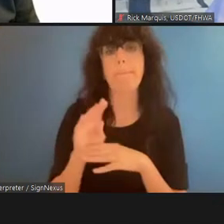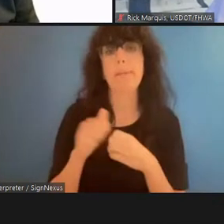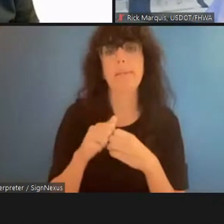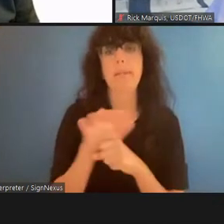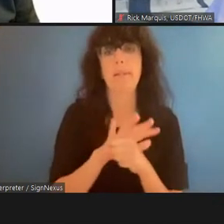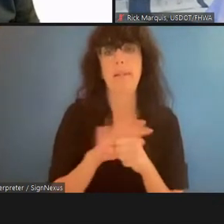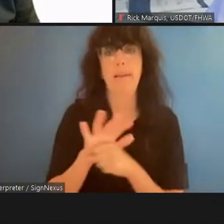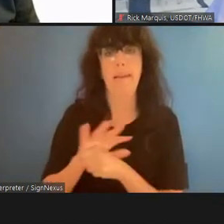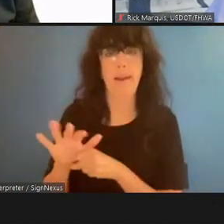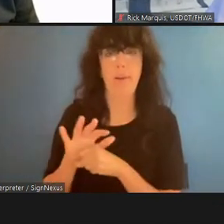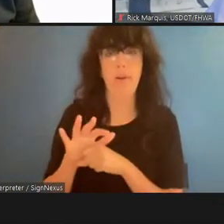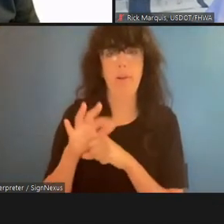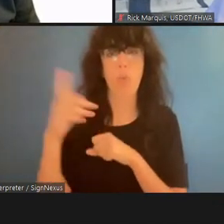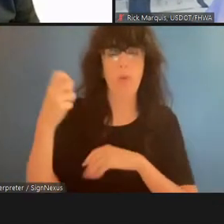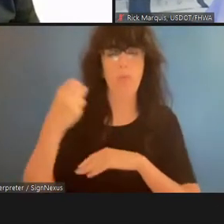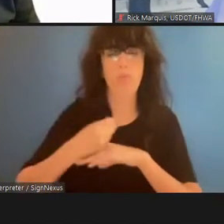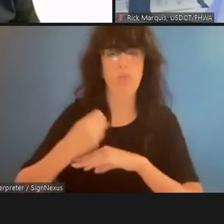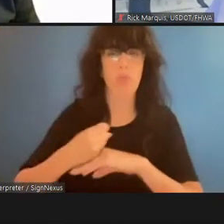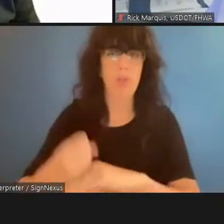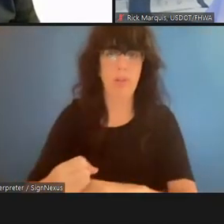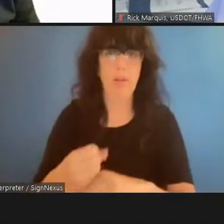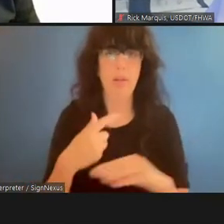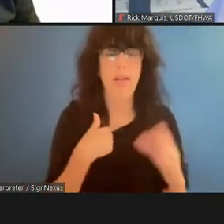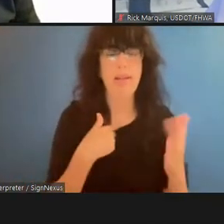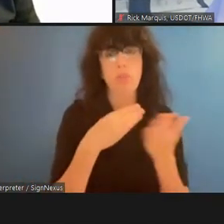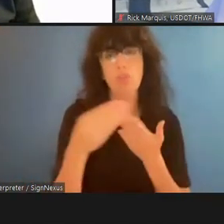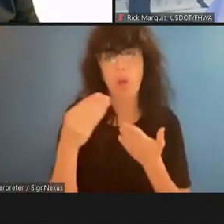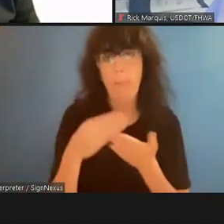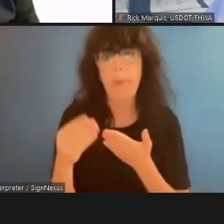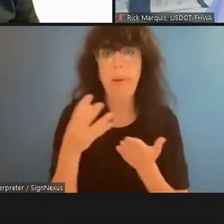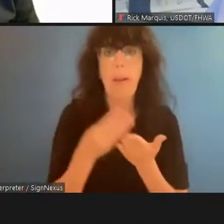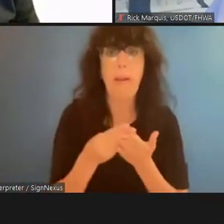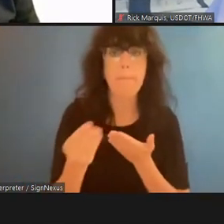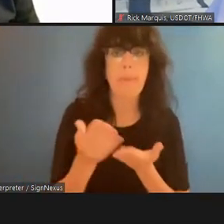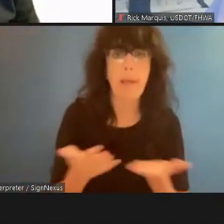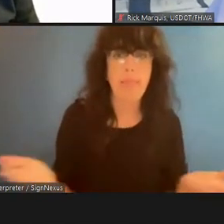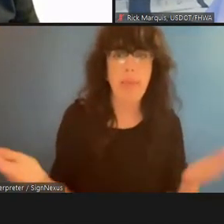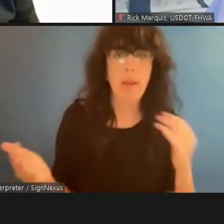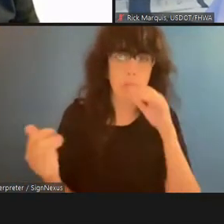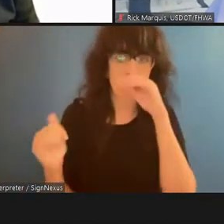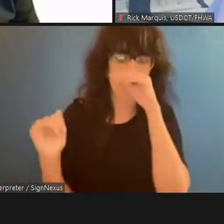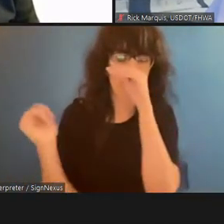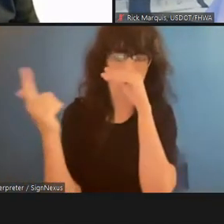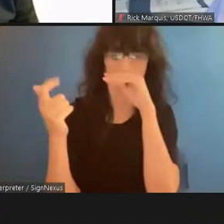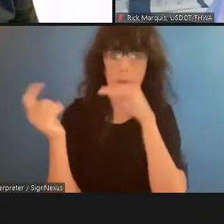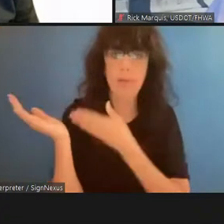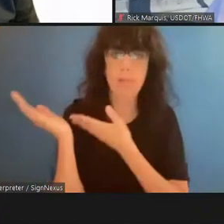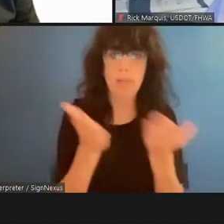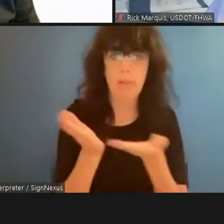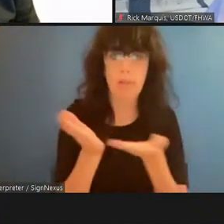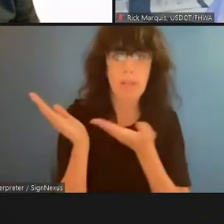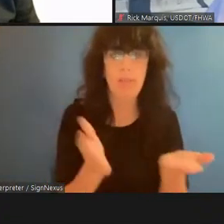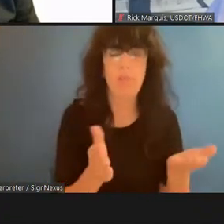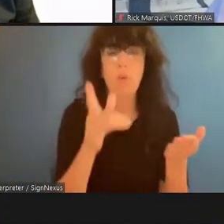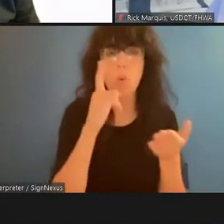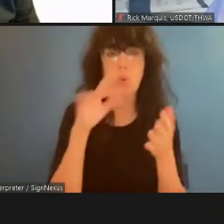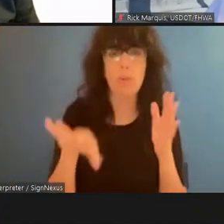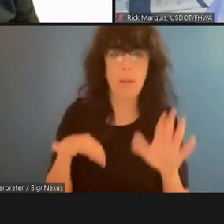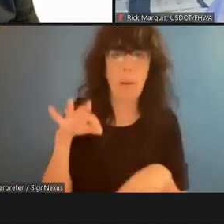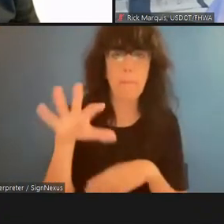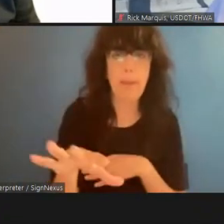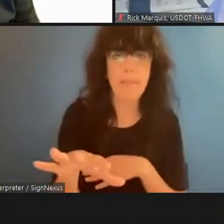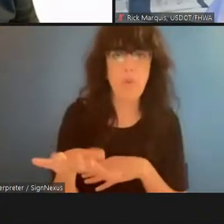here are going to go out of business i i shop here i buy things here all your deliveries who do you think is going to pay for that the